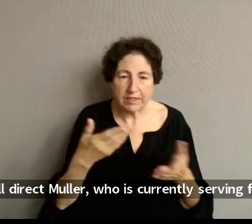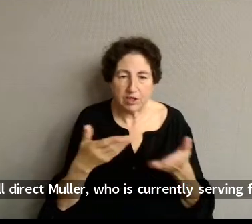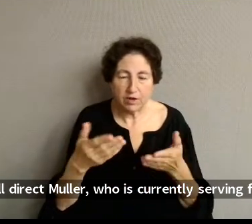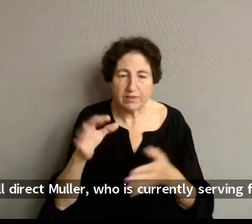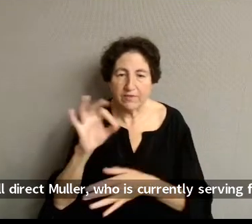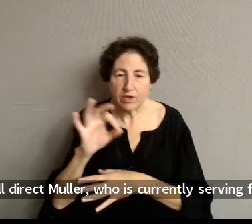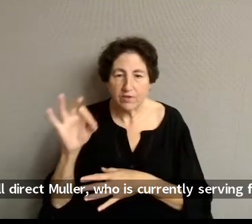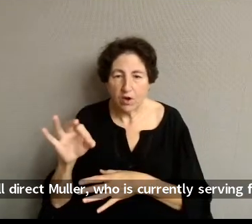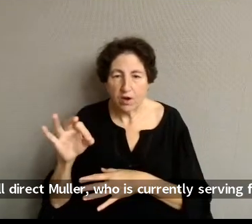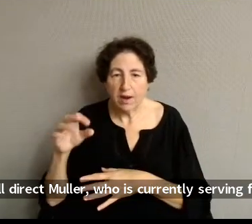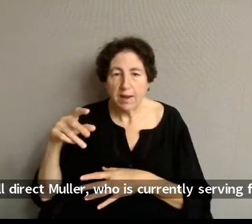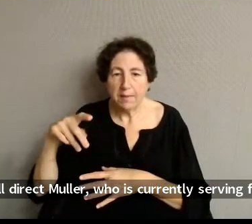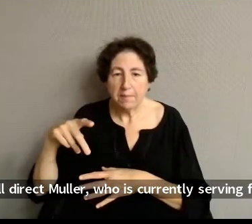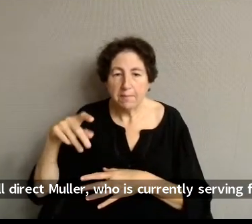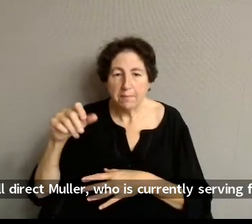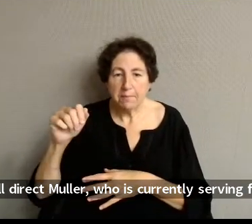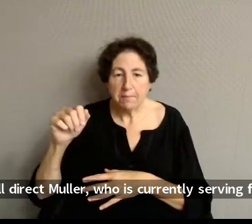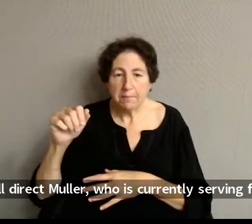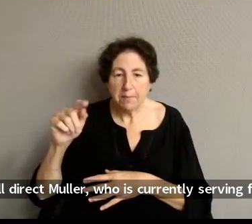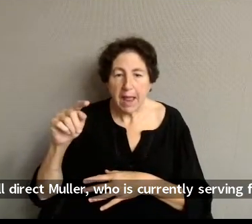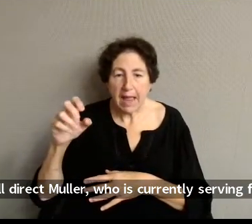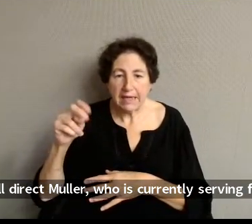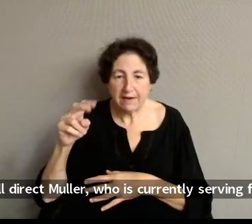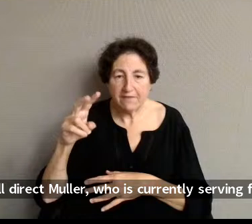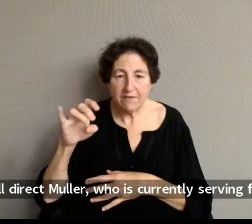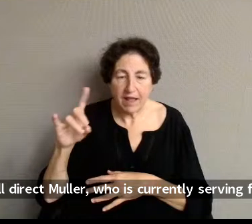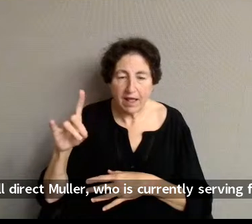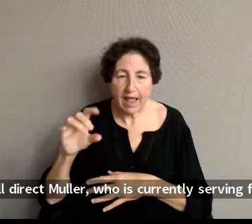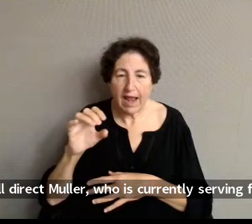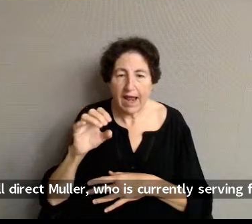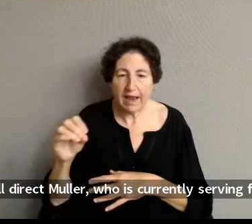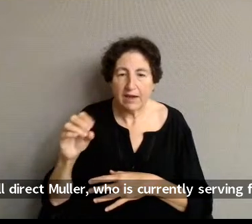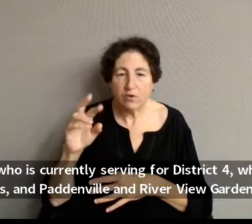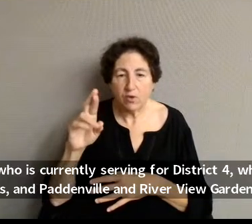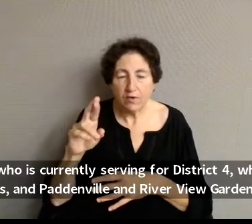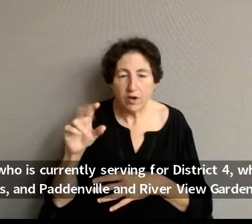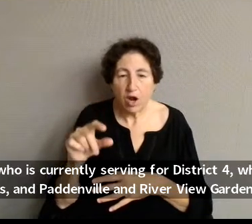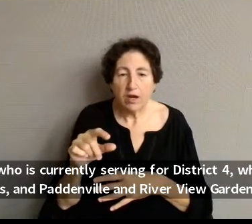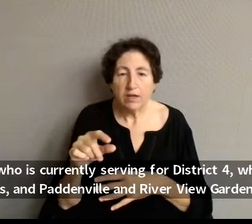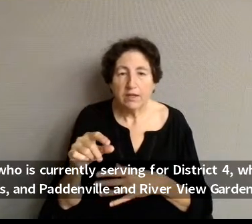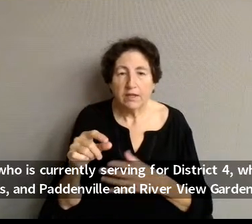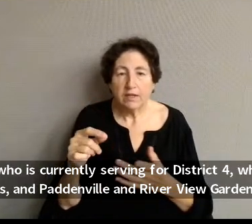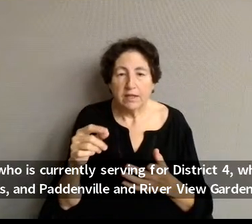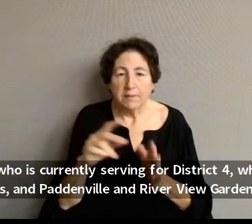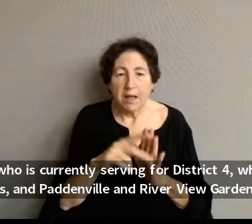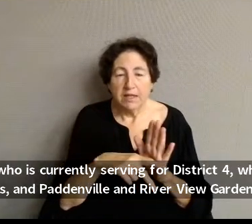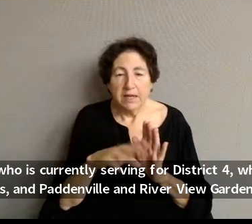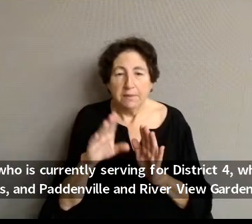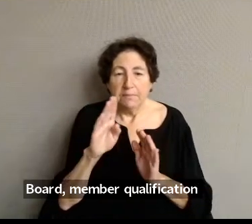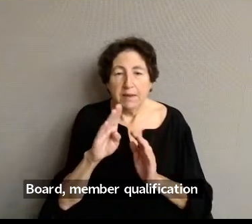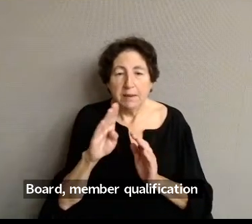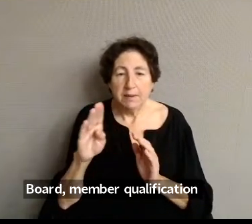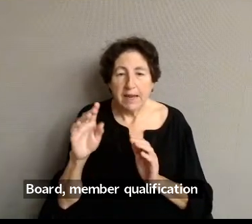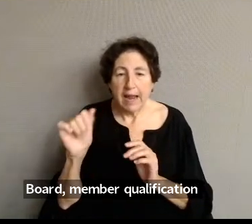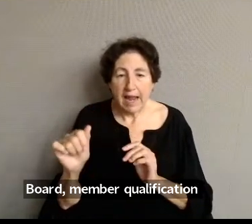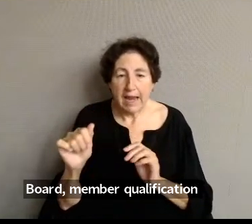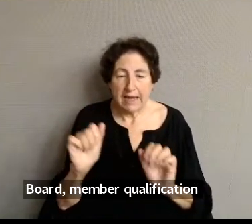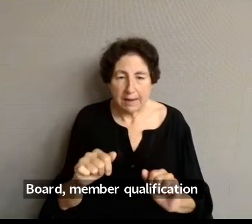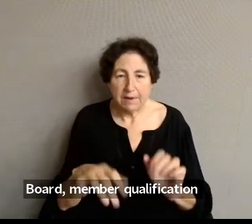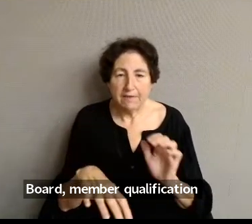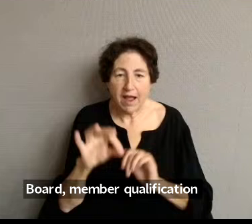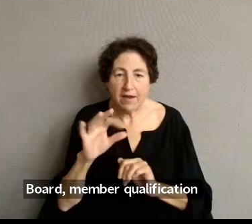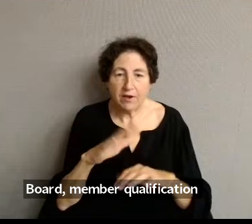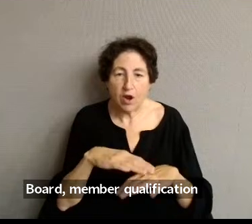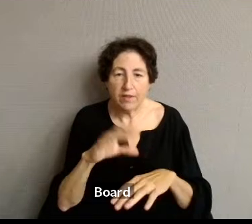Florissant, Pattonville, and Riverview Gardens. The board member qualification policy BBBA can be found on the